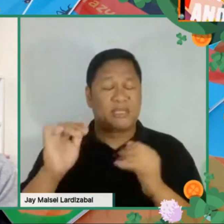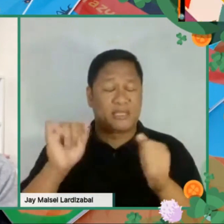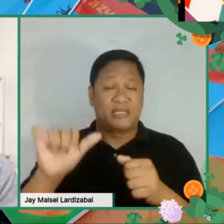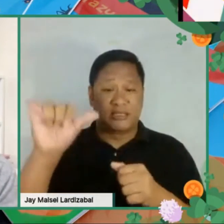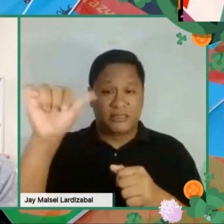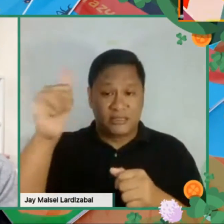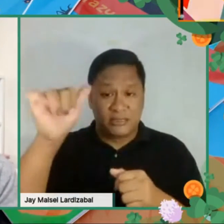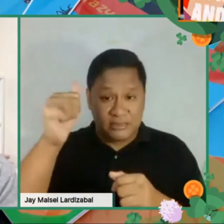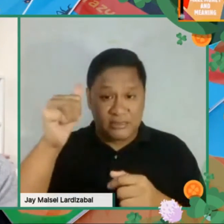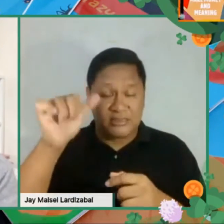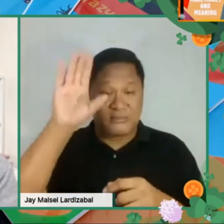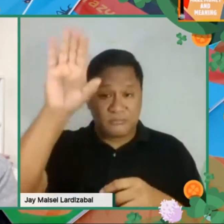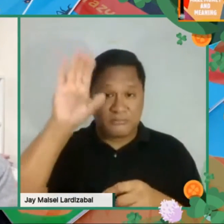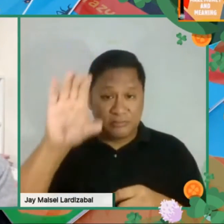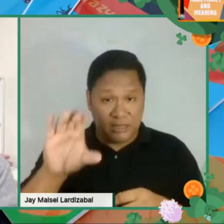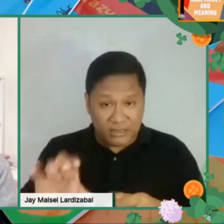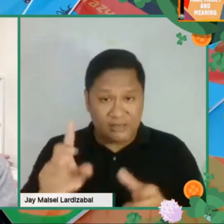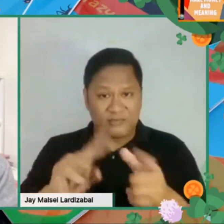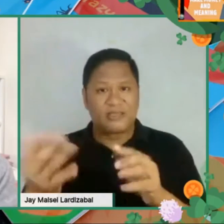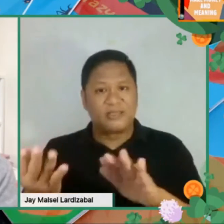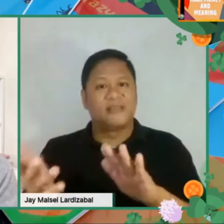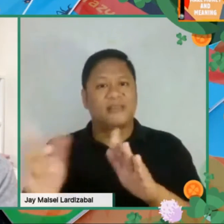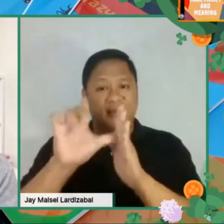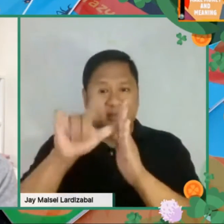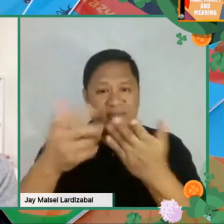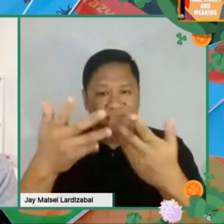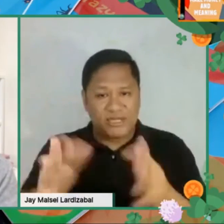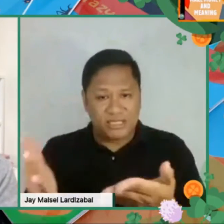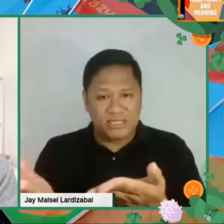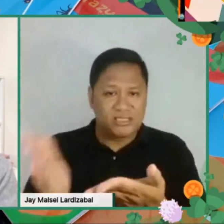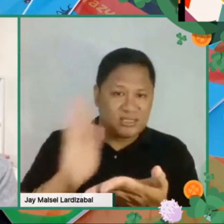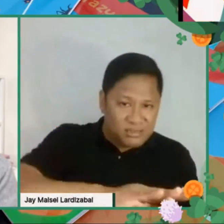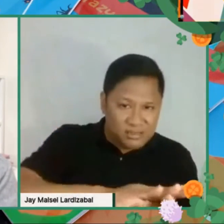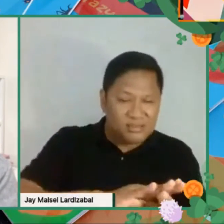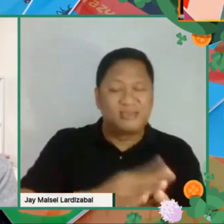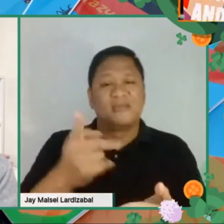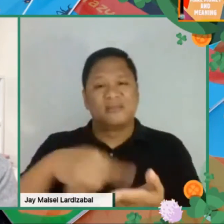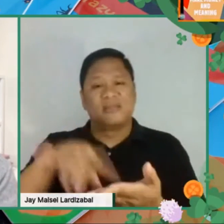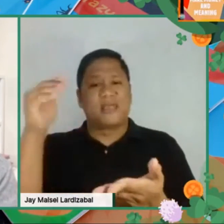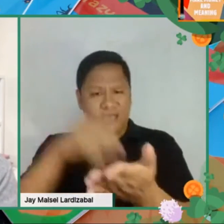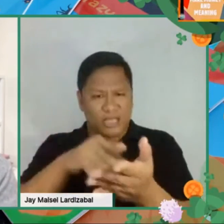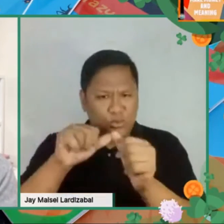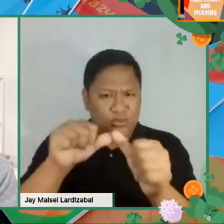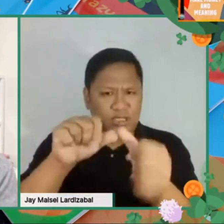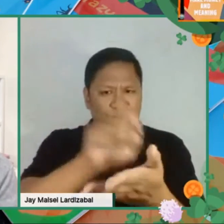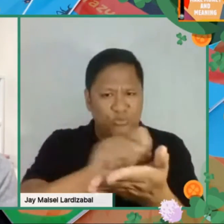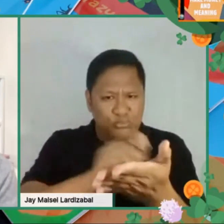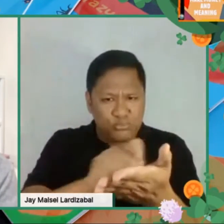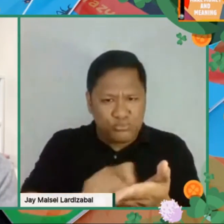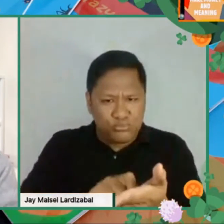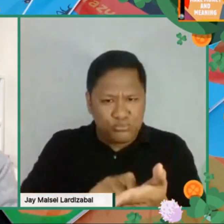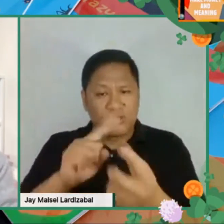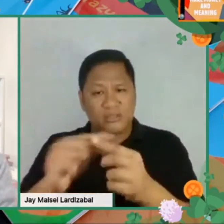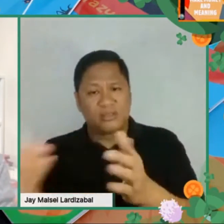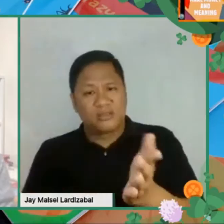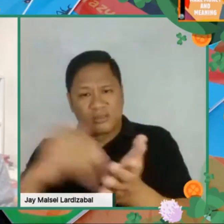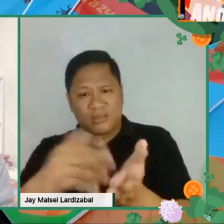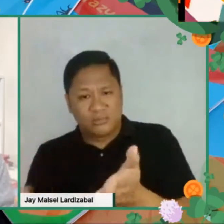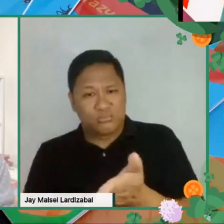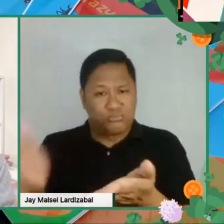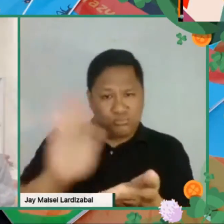then it will be 60 pages. So, just keep writing. And ignore that inner critic.